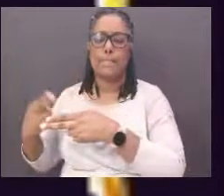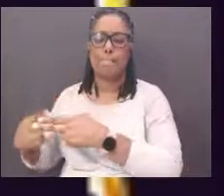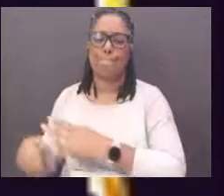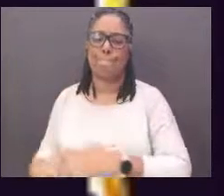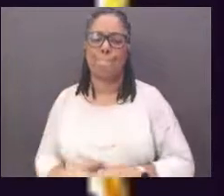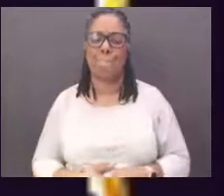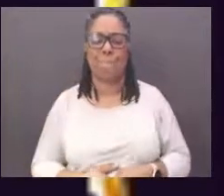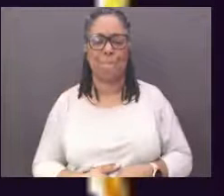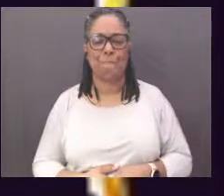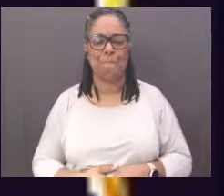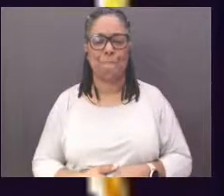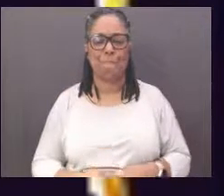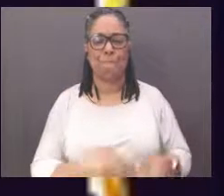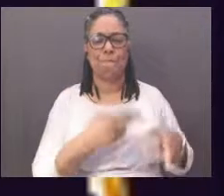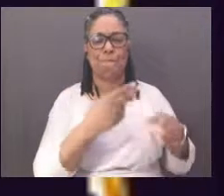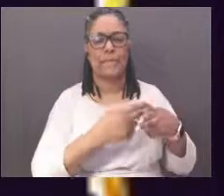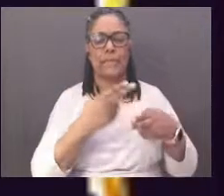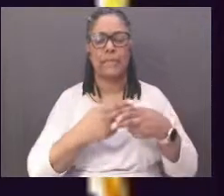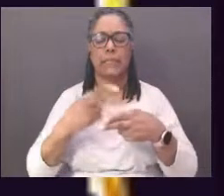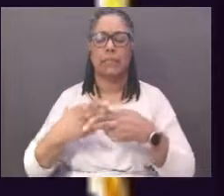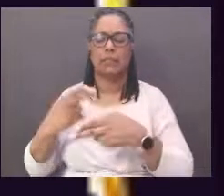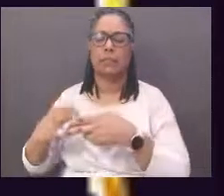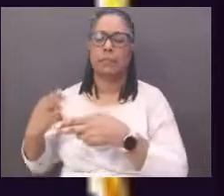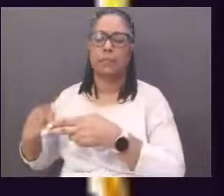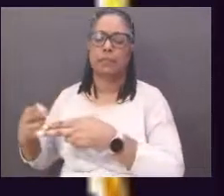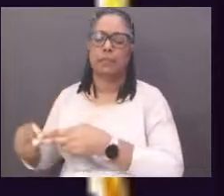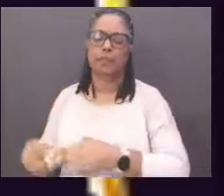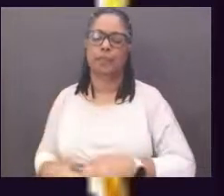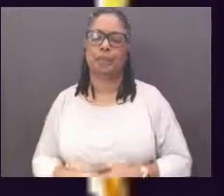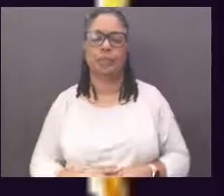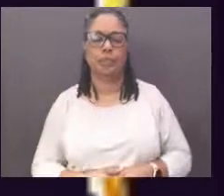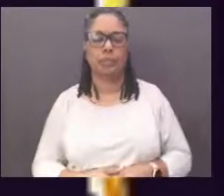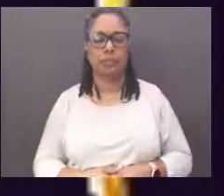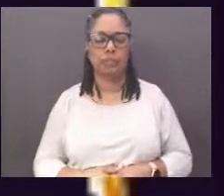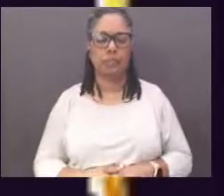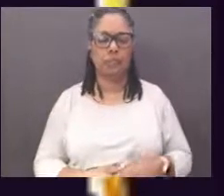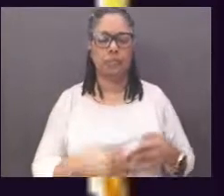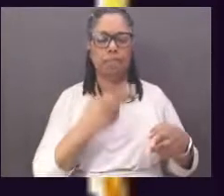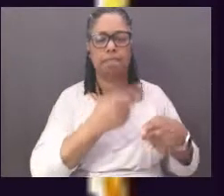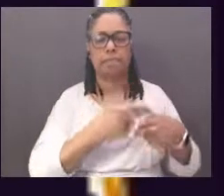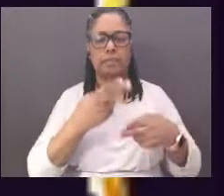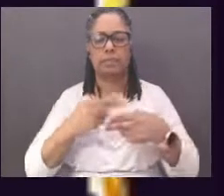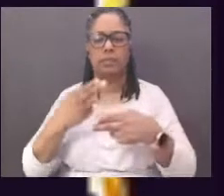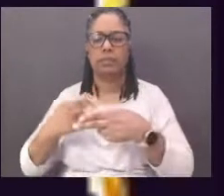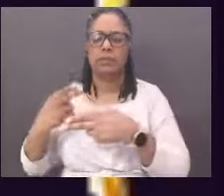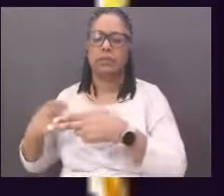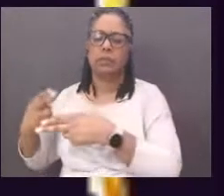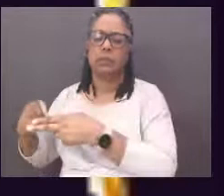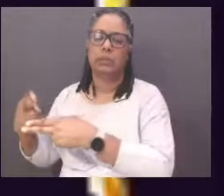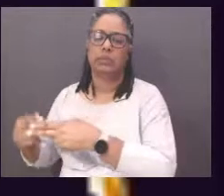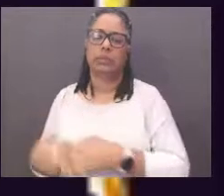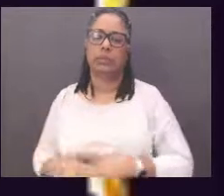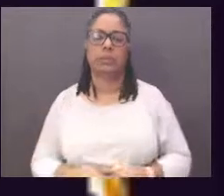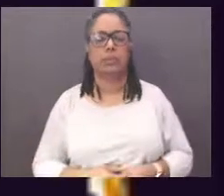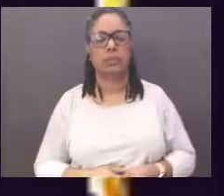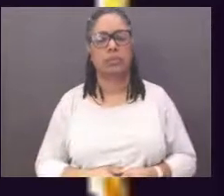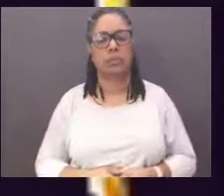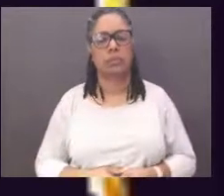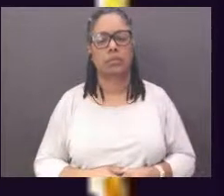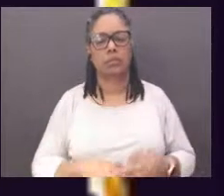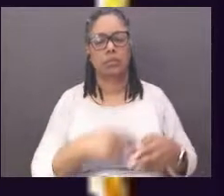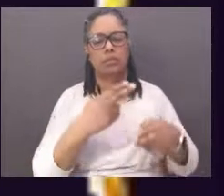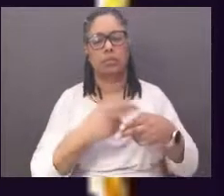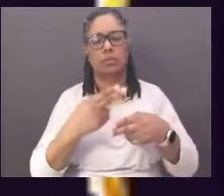Charles Lockmeyer, Willie Frank Dangerfield, Tracy Carson, Sherry Garvin Johnson, Holden Moore, Kamara Cavanaugh, Noah